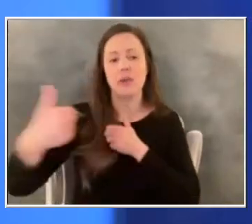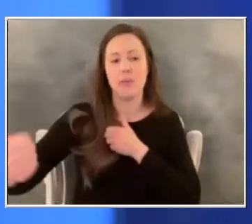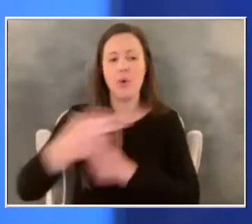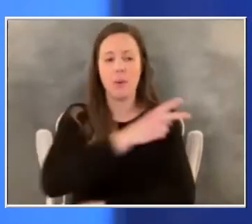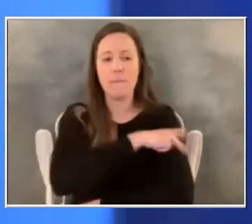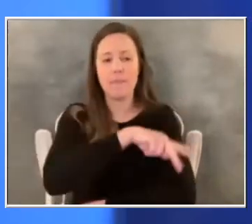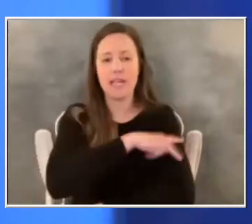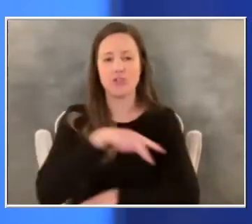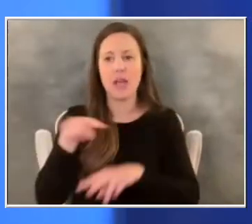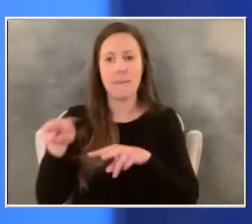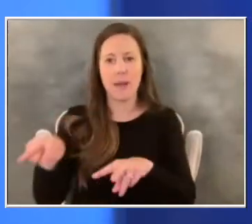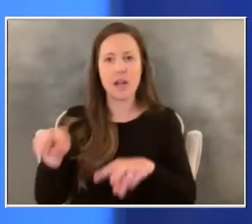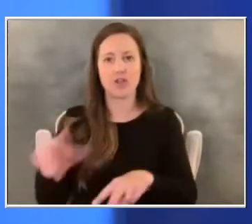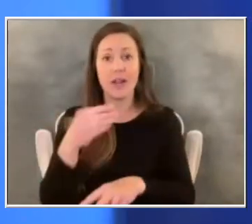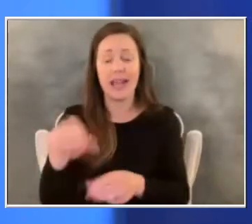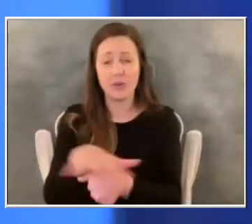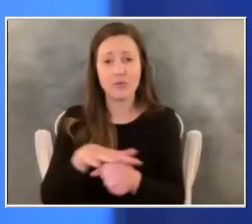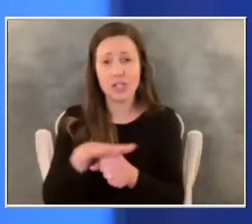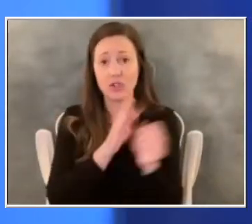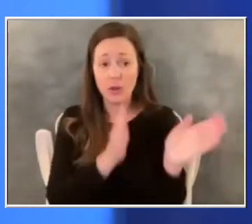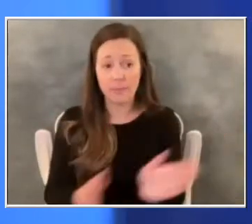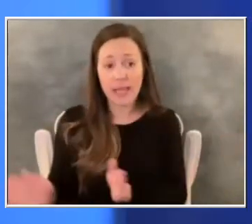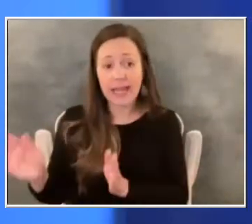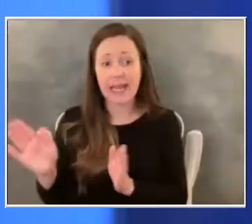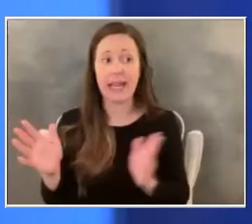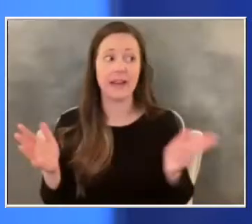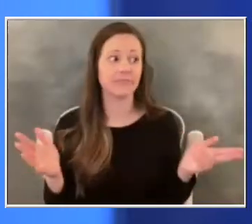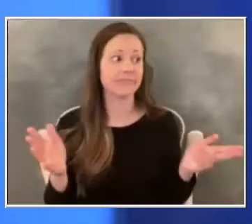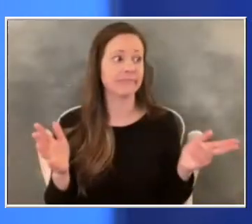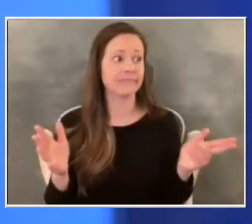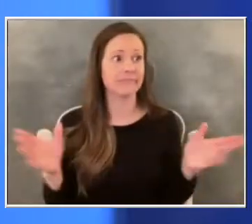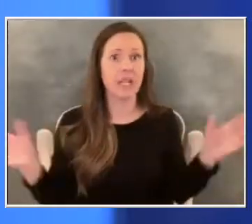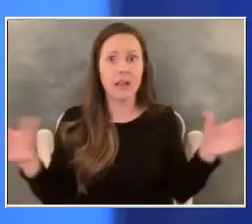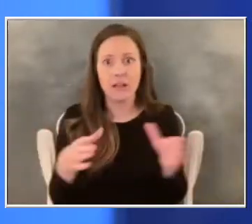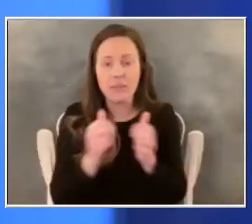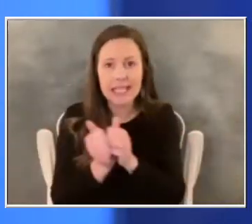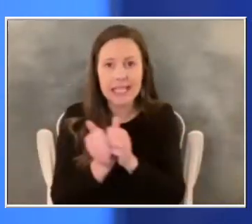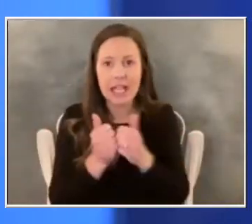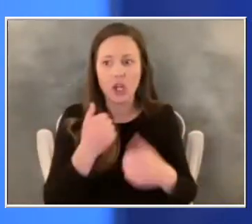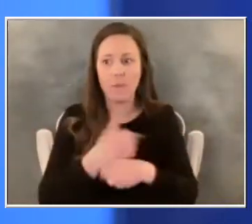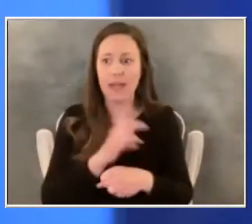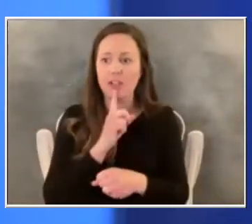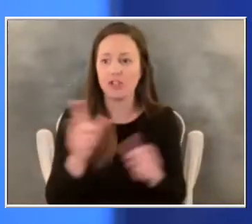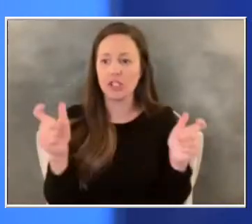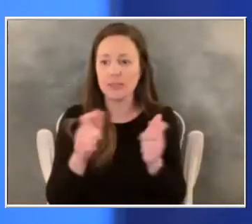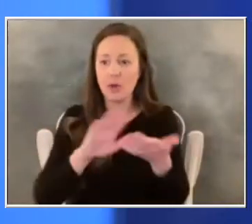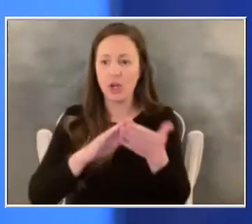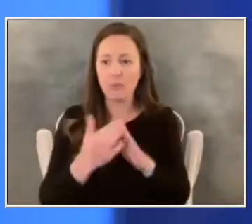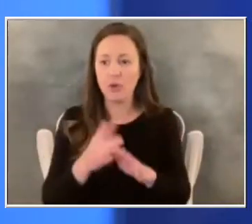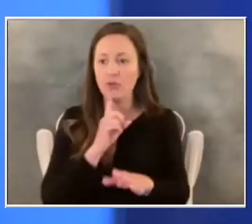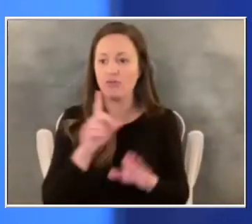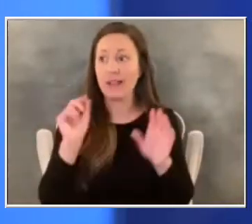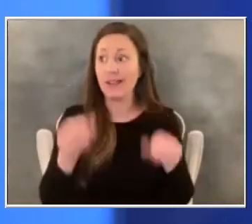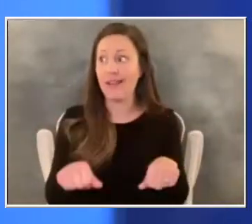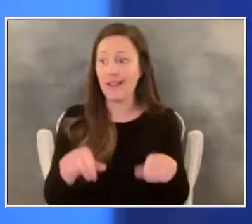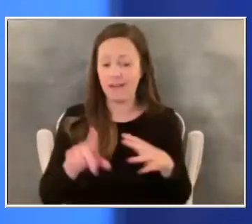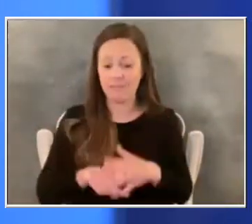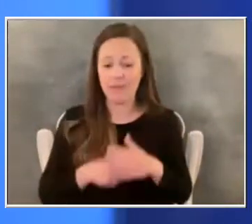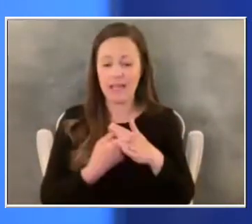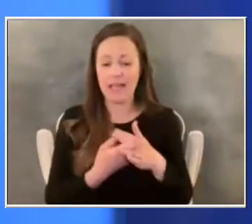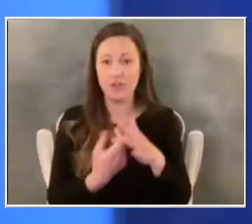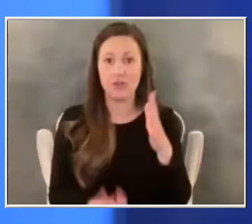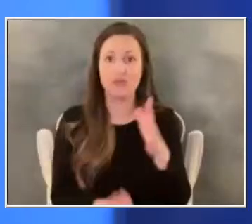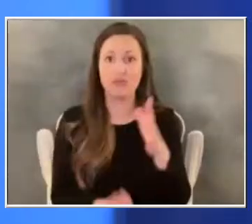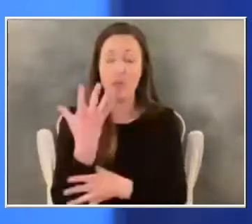regional planning and coming together to figure out how together small communities can begin to expand services. There's